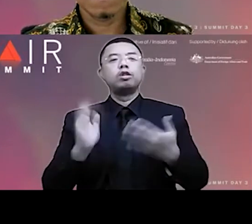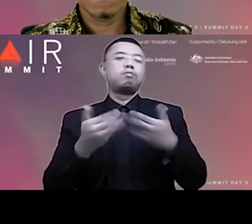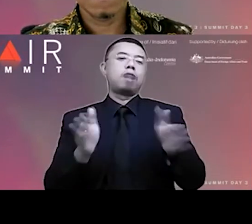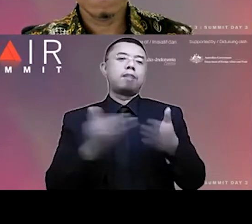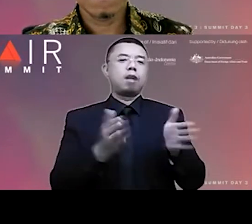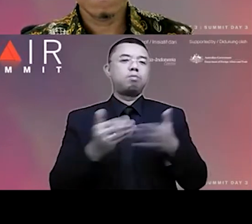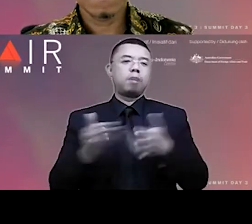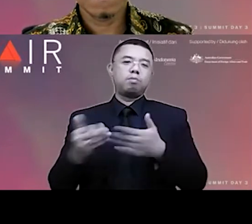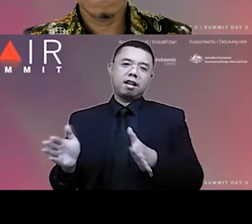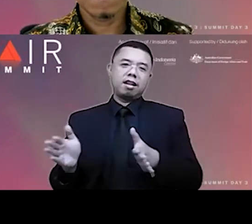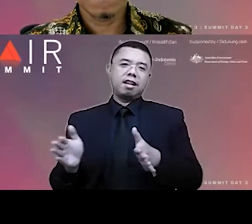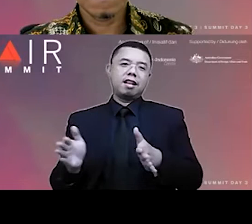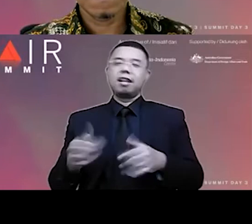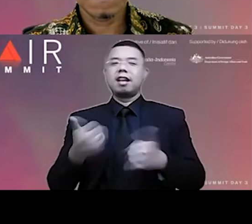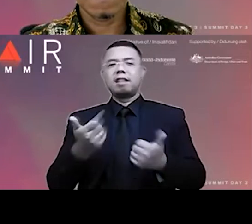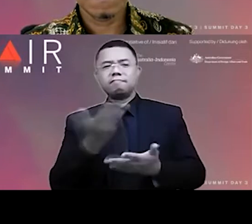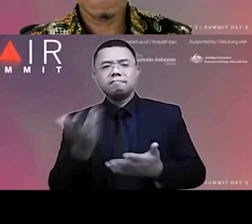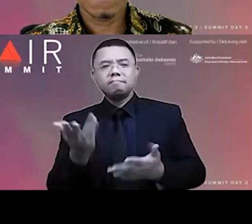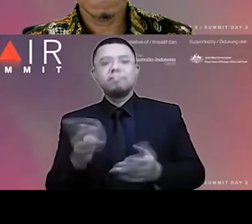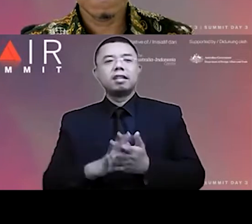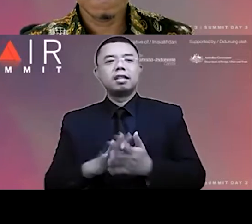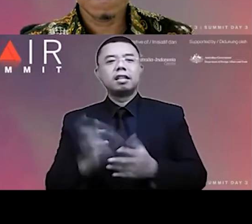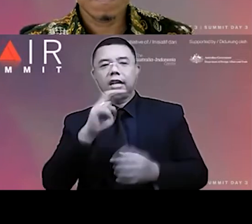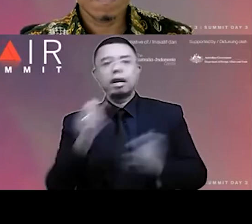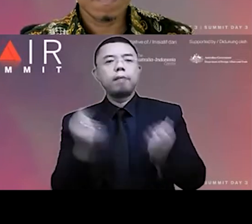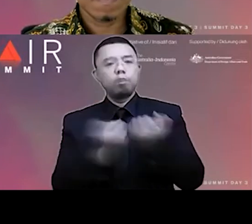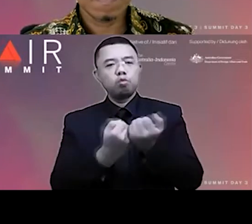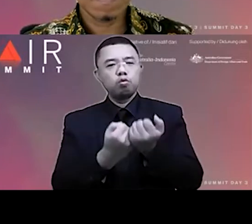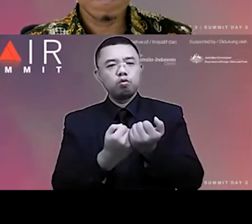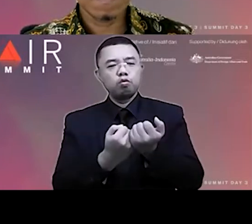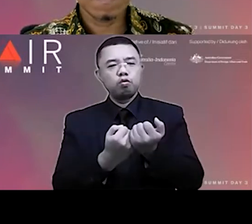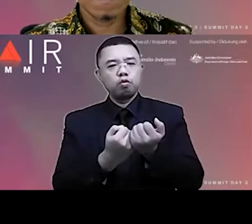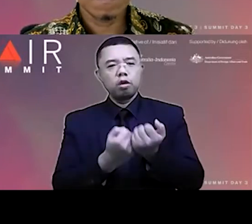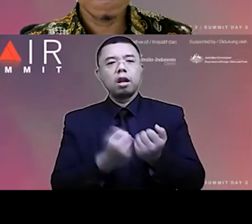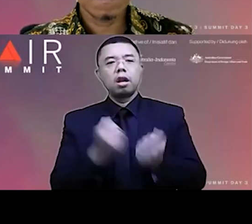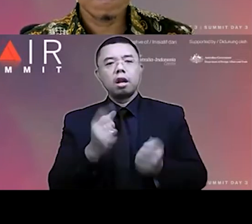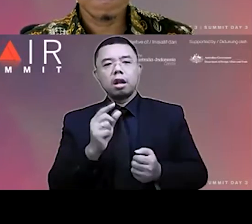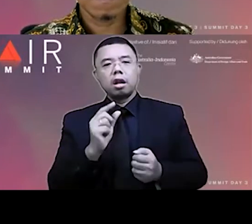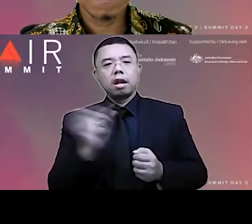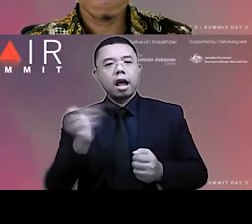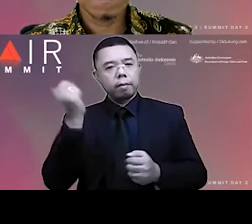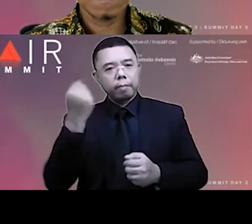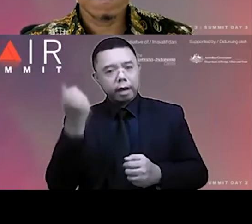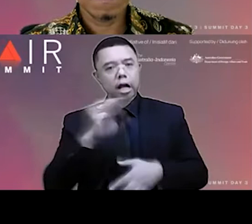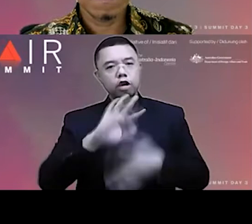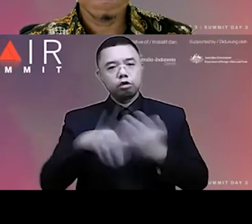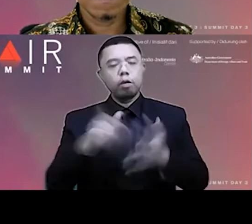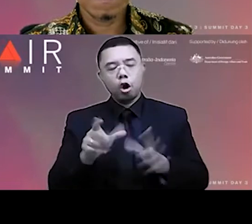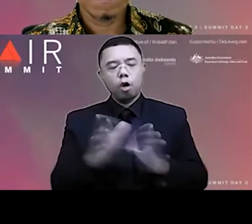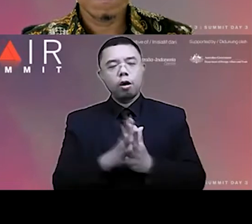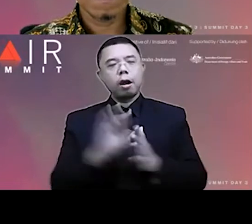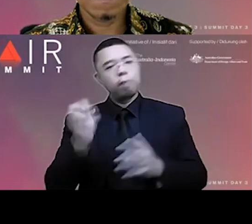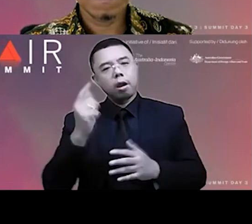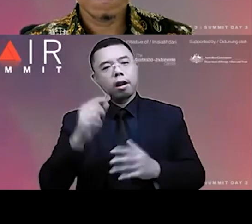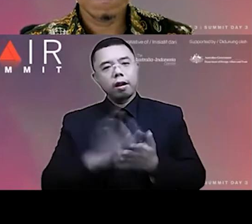government goal or agenda, everybody who book in our platform always have reminder on vaccination as